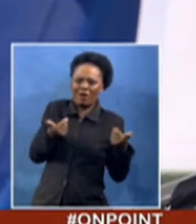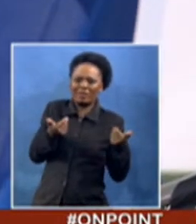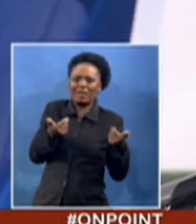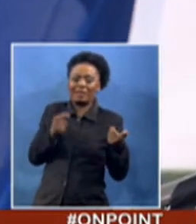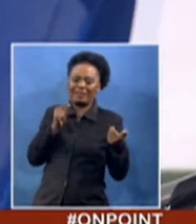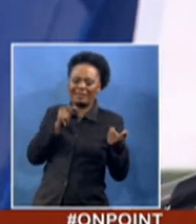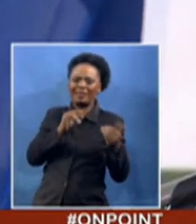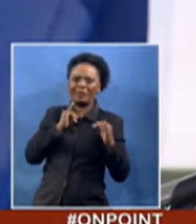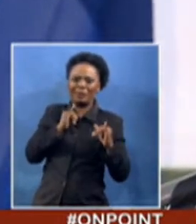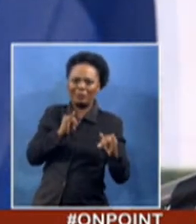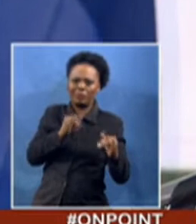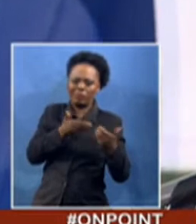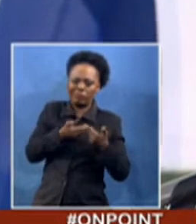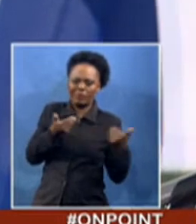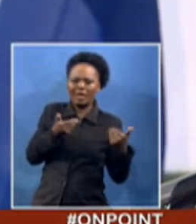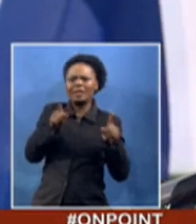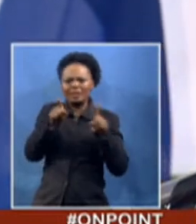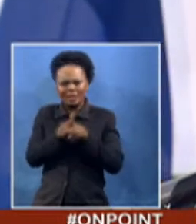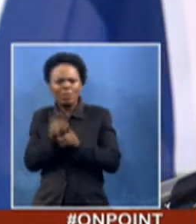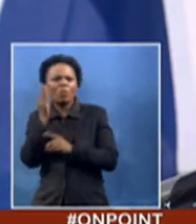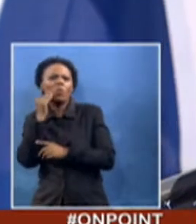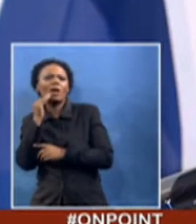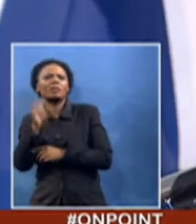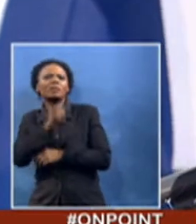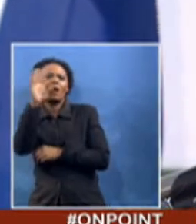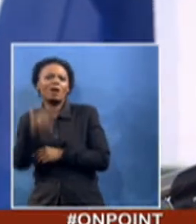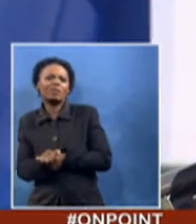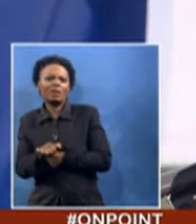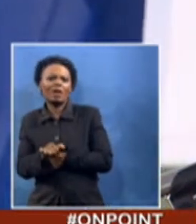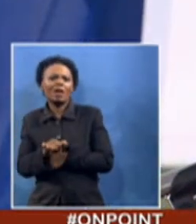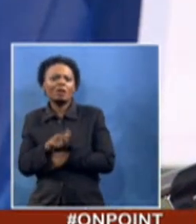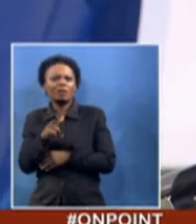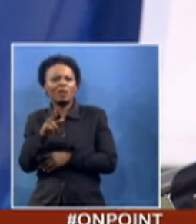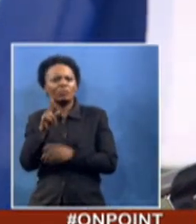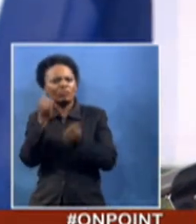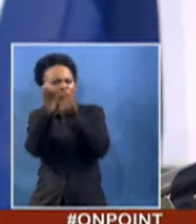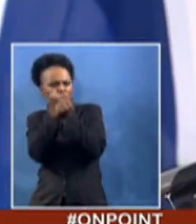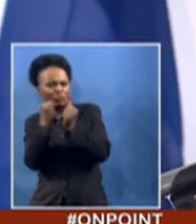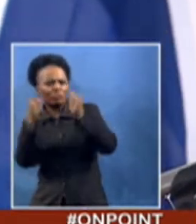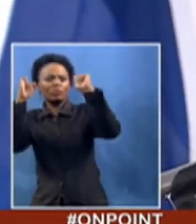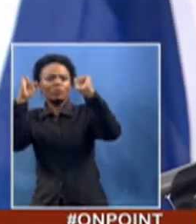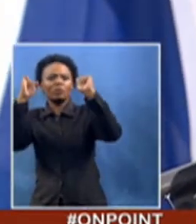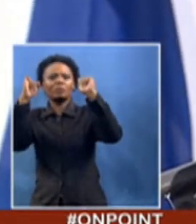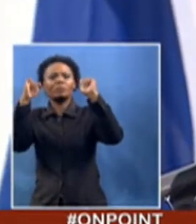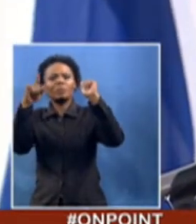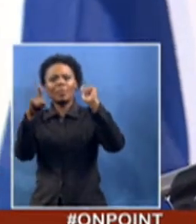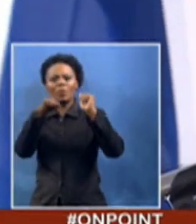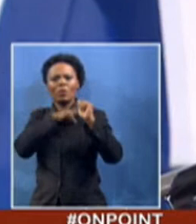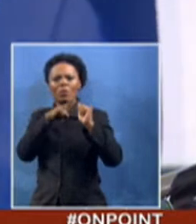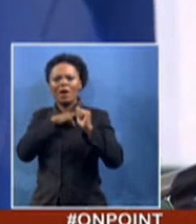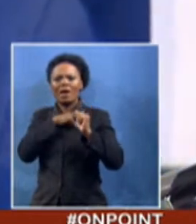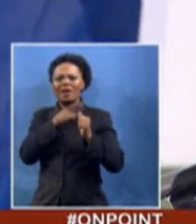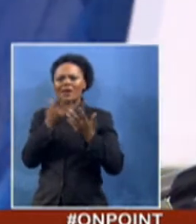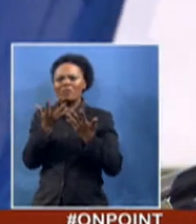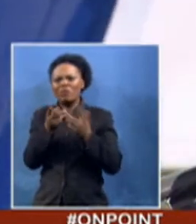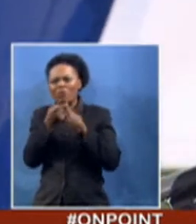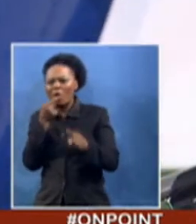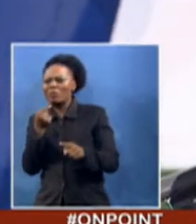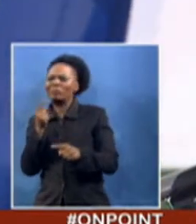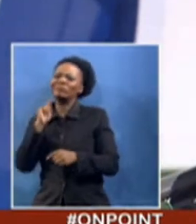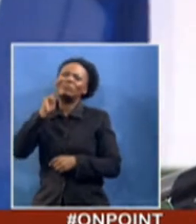also liberated white South Africans from the shackles of untruth and the false